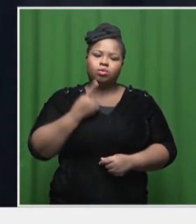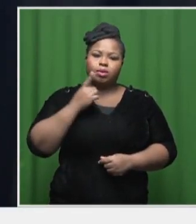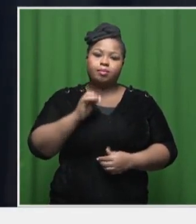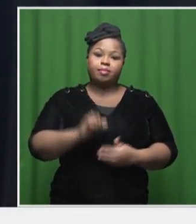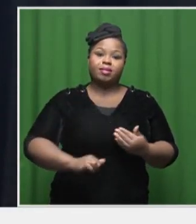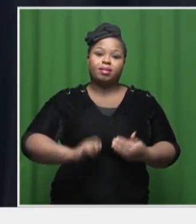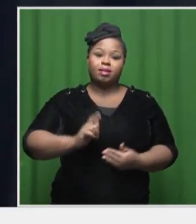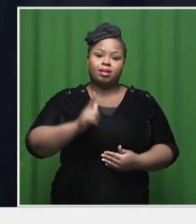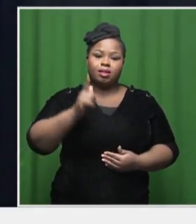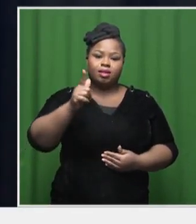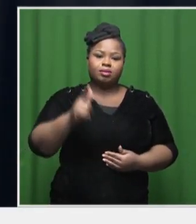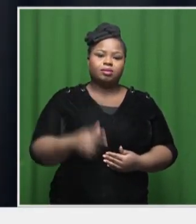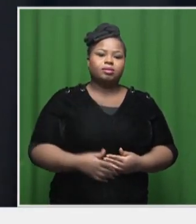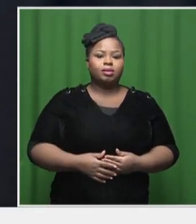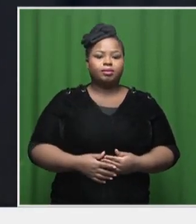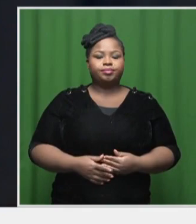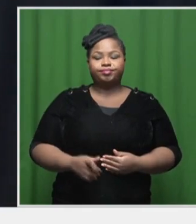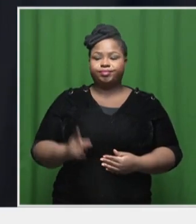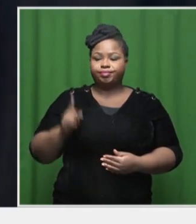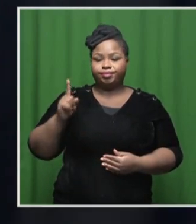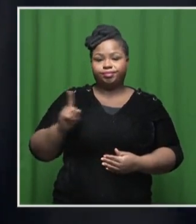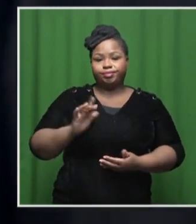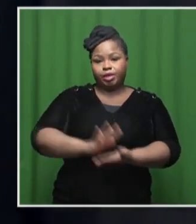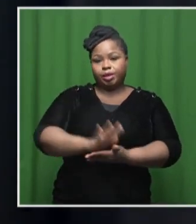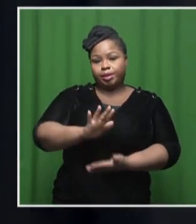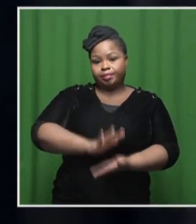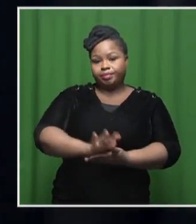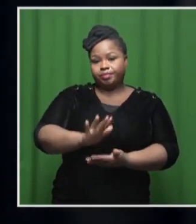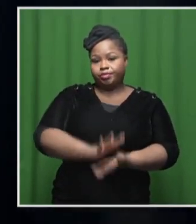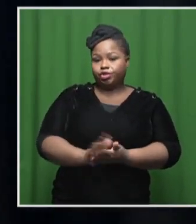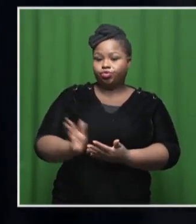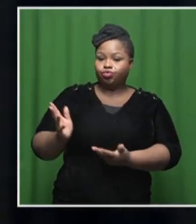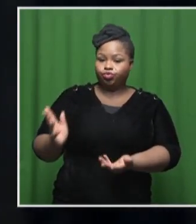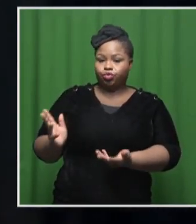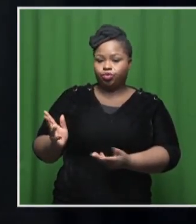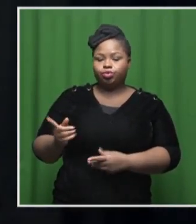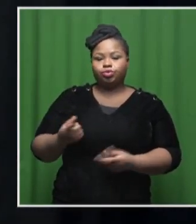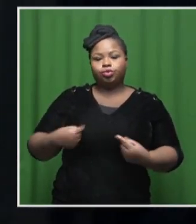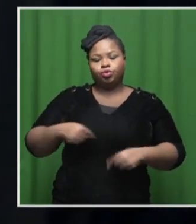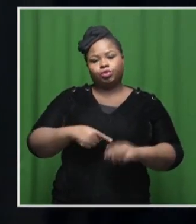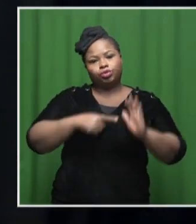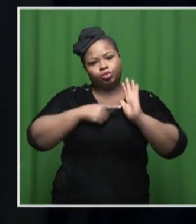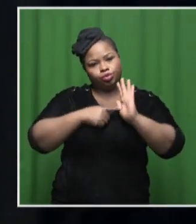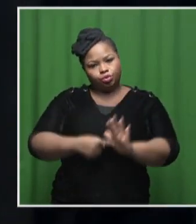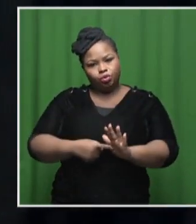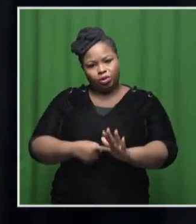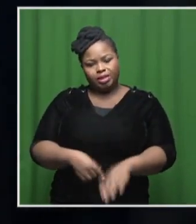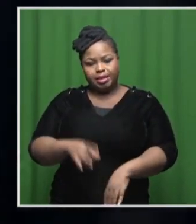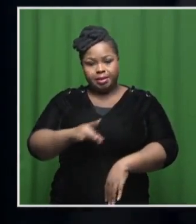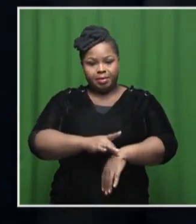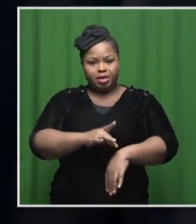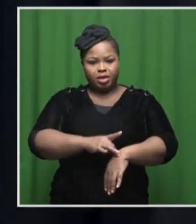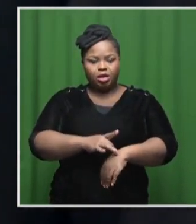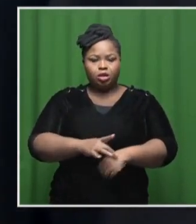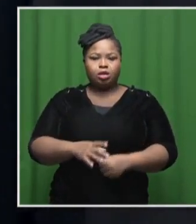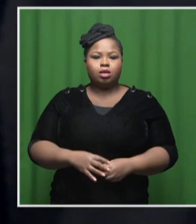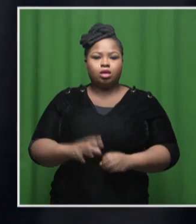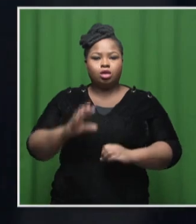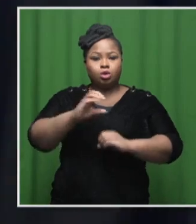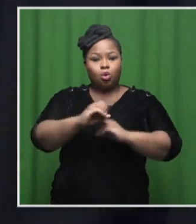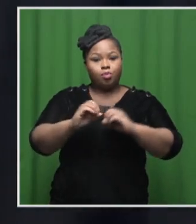later, we published, put this preprint out, where we showed that clinically Omicron was much